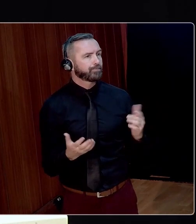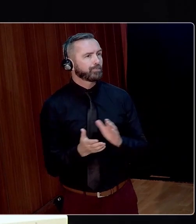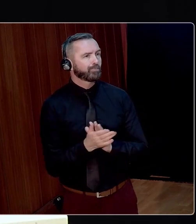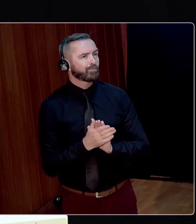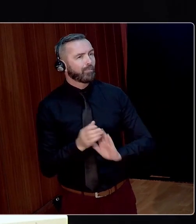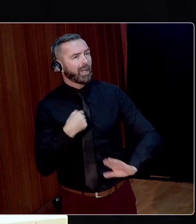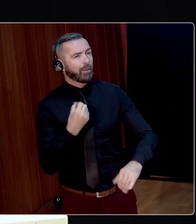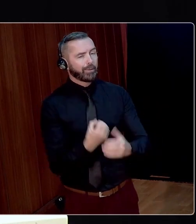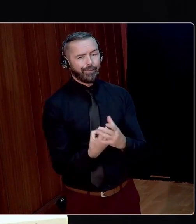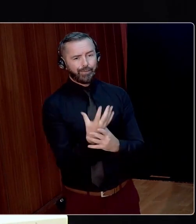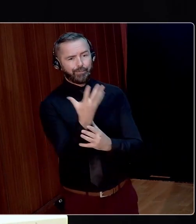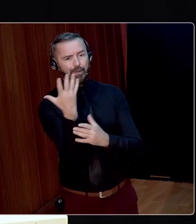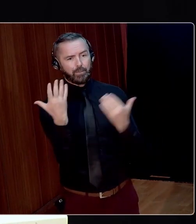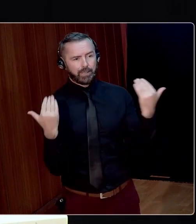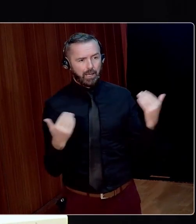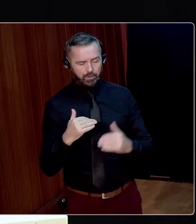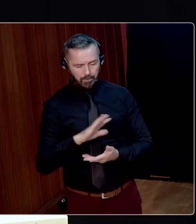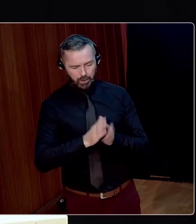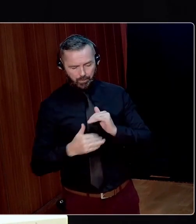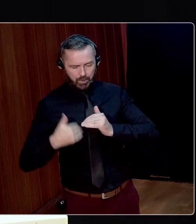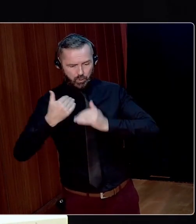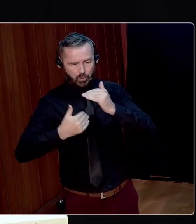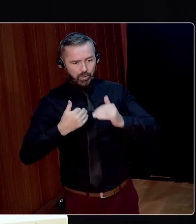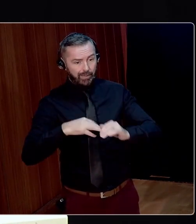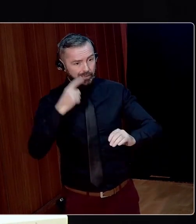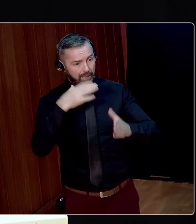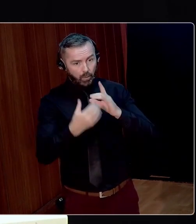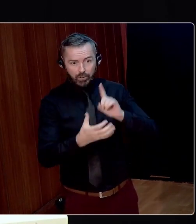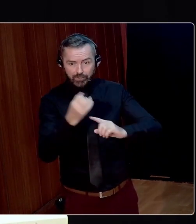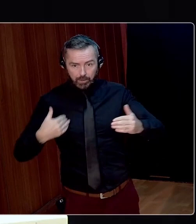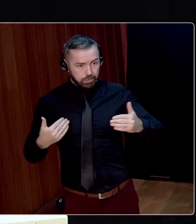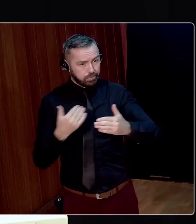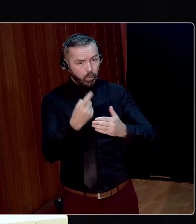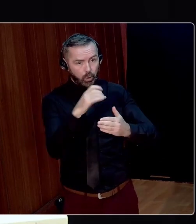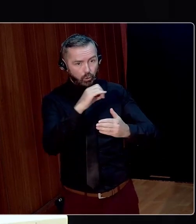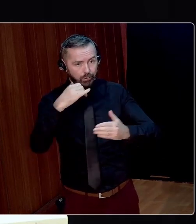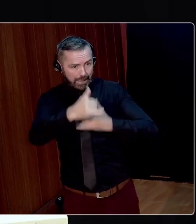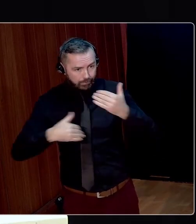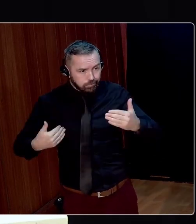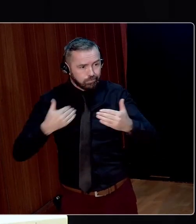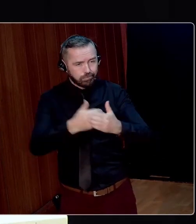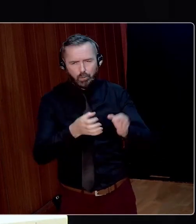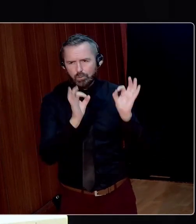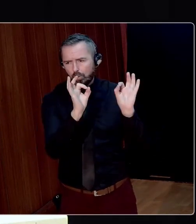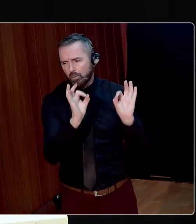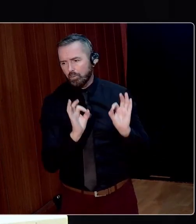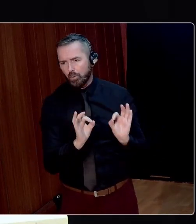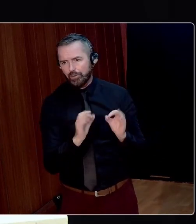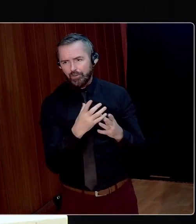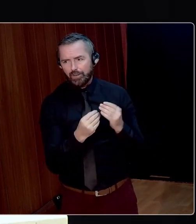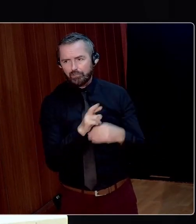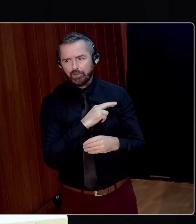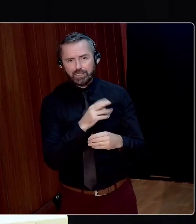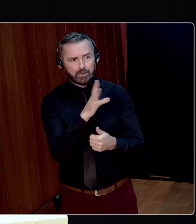we're just coming to fruition. We're coming to maturity, we're kind of finding our feet, and if we look at what has been achieved over the past 100 years, it's a wonderful